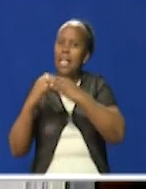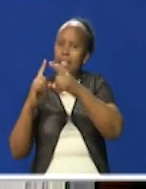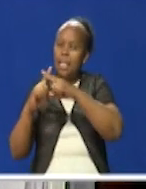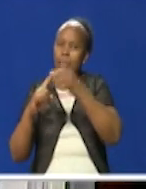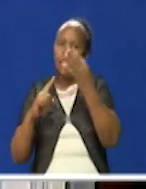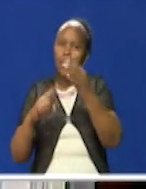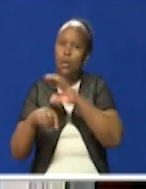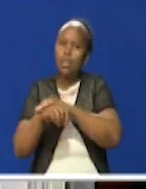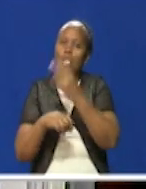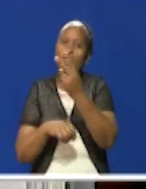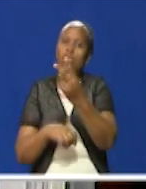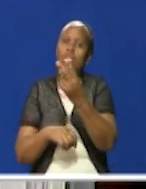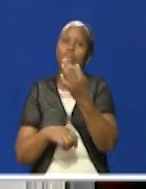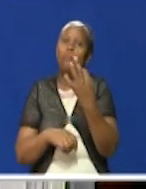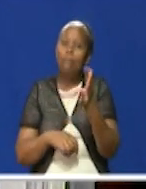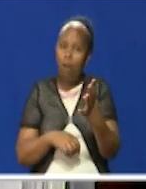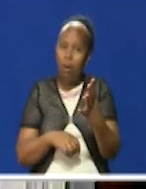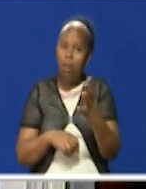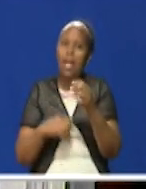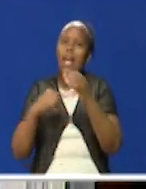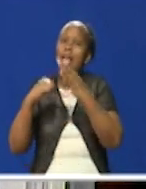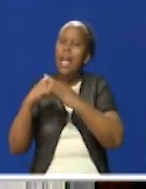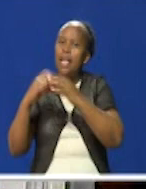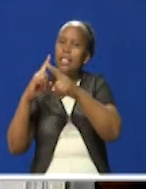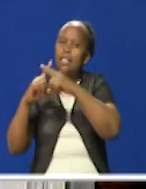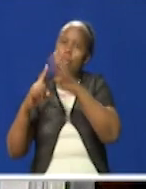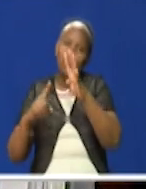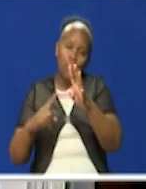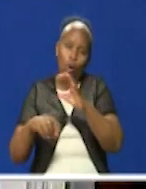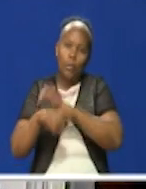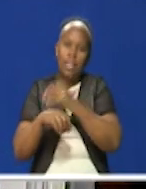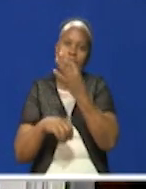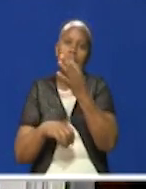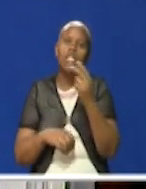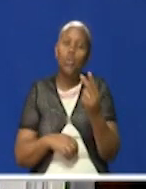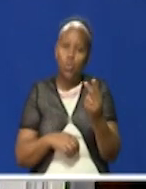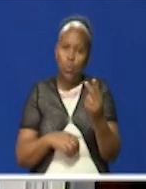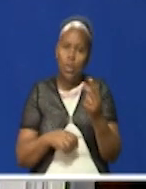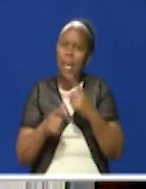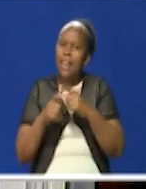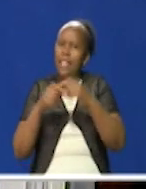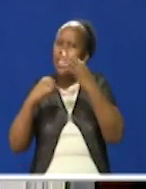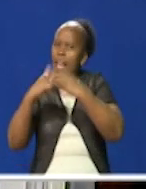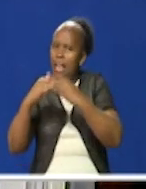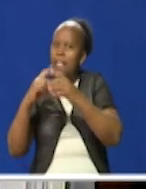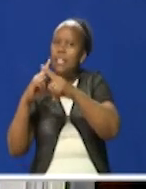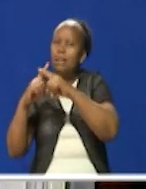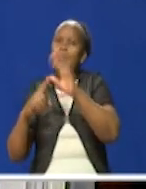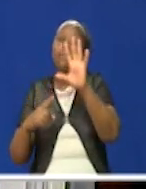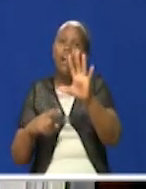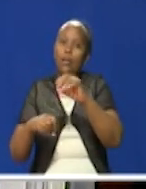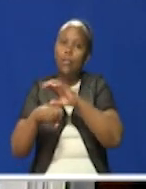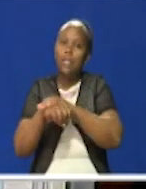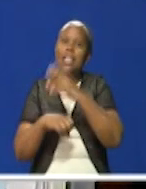will give us 24. 8 times 4 will give us 32. Then 8 times 5 will give